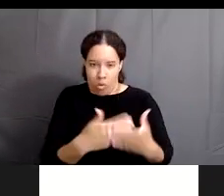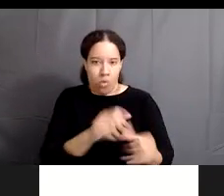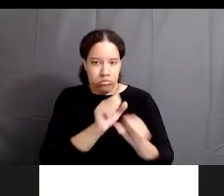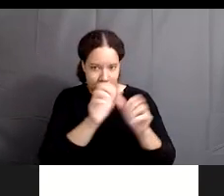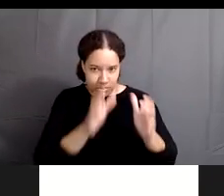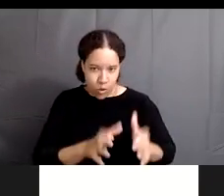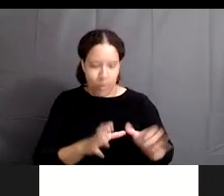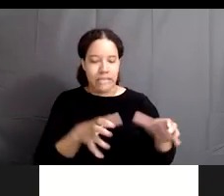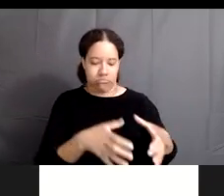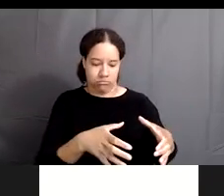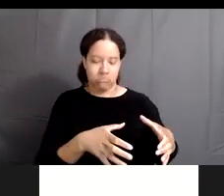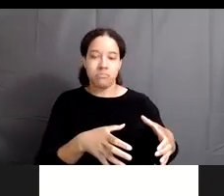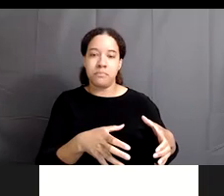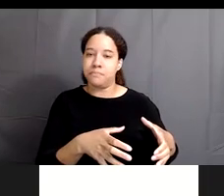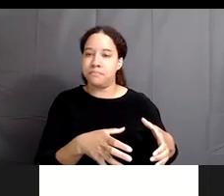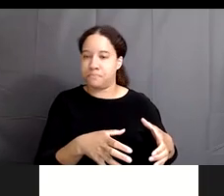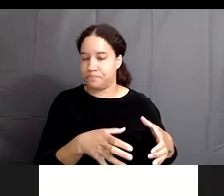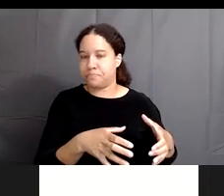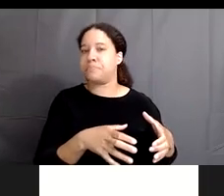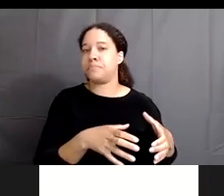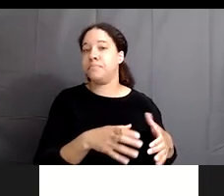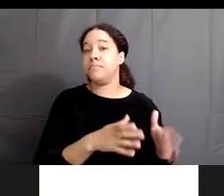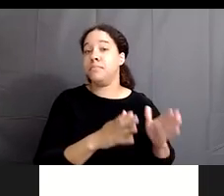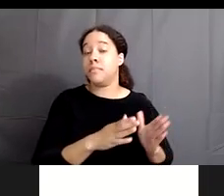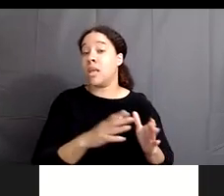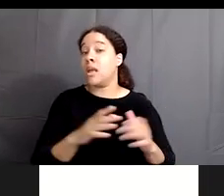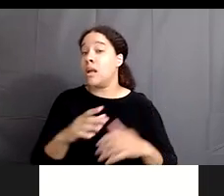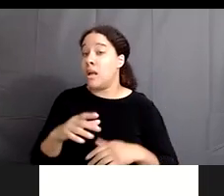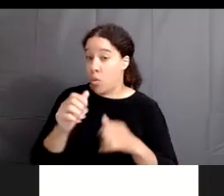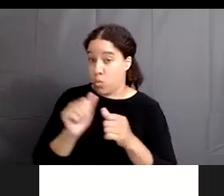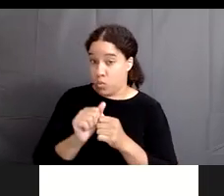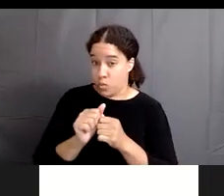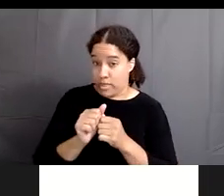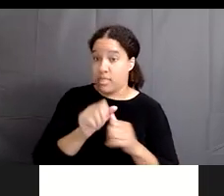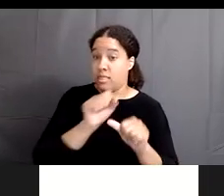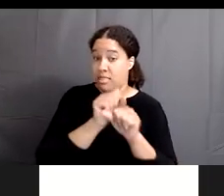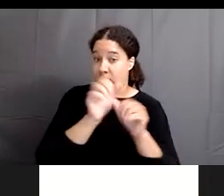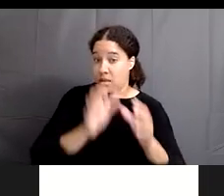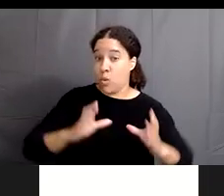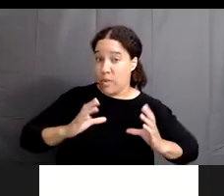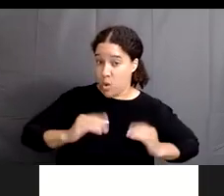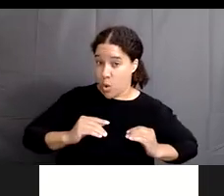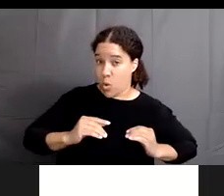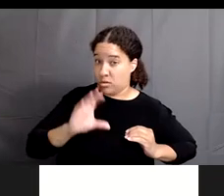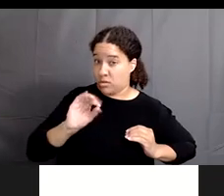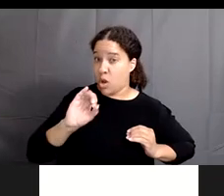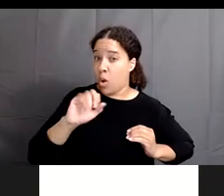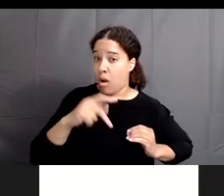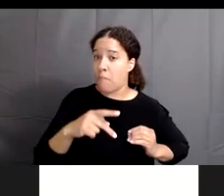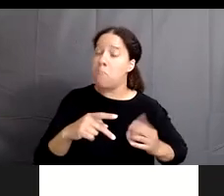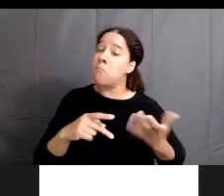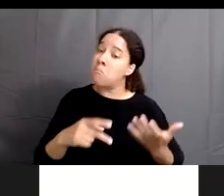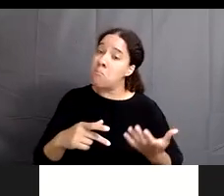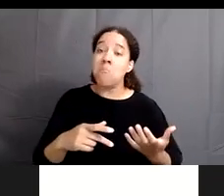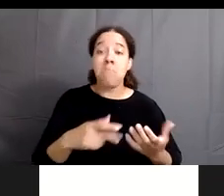to kind of pause there, in an employee-owned cooperative, the people that work there don't all have to be members. You can